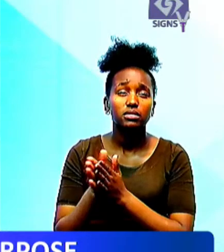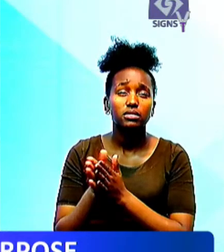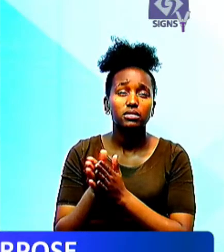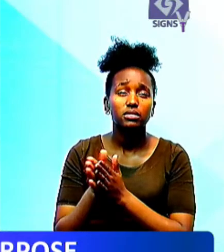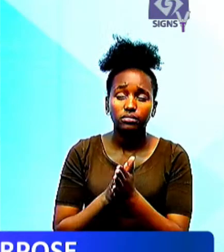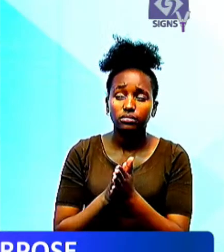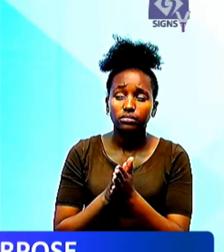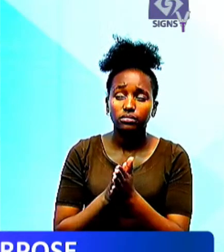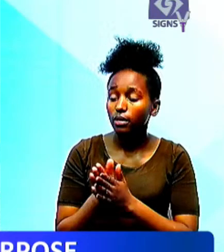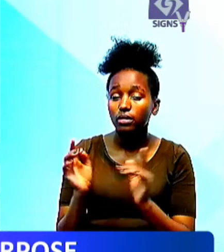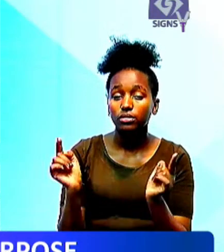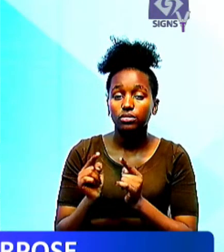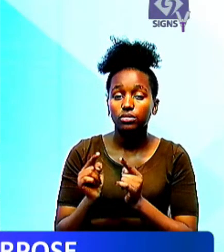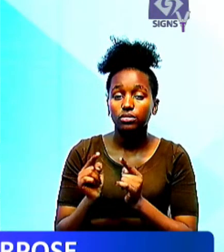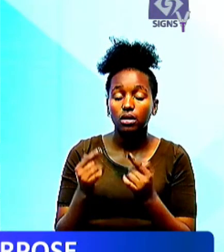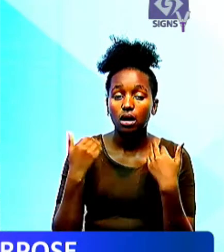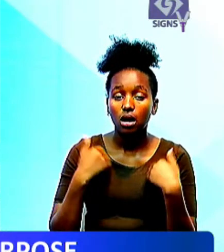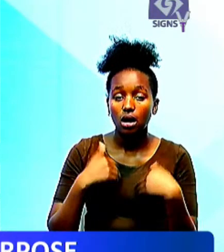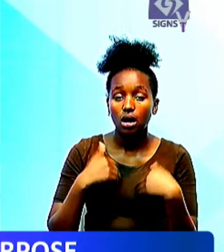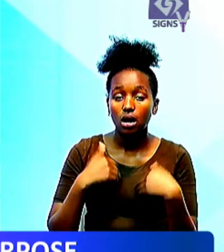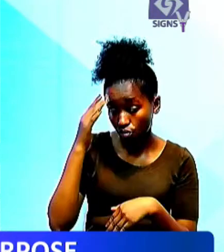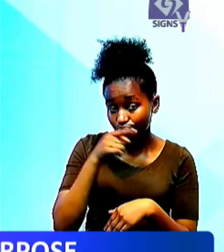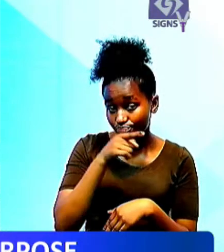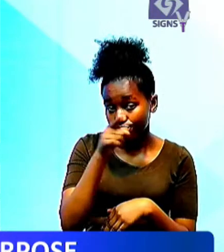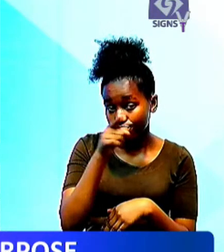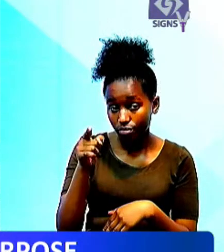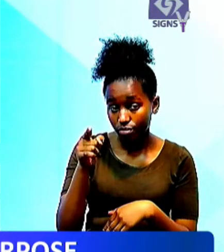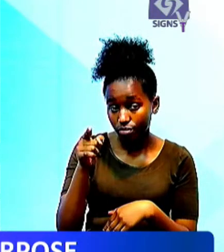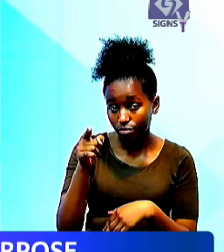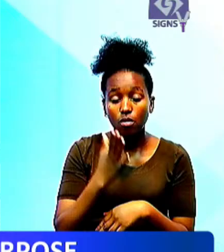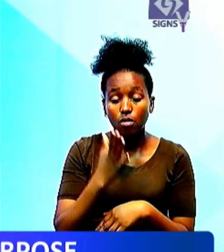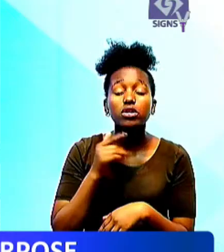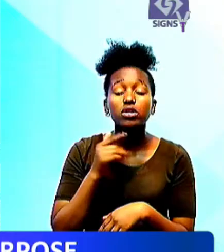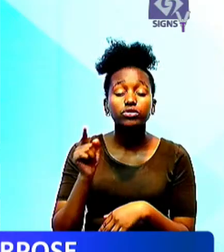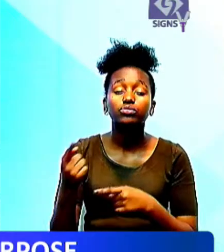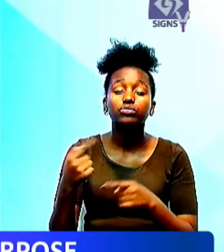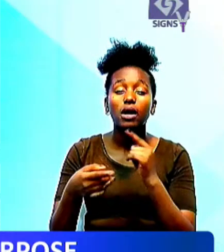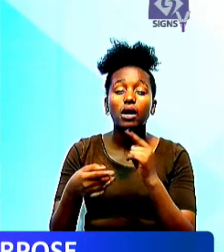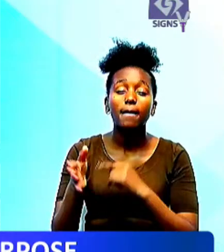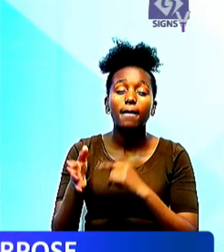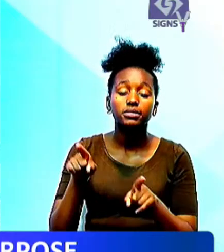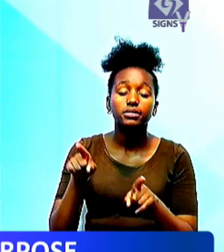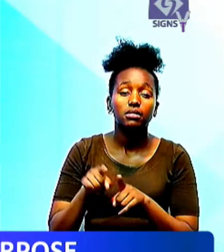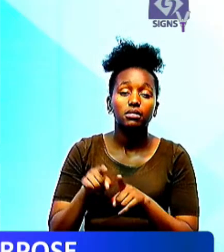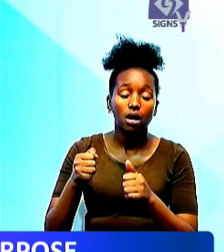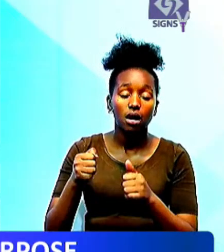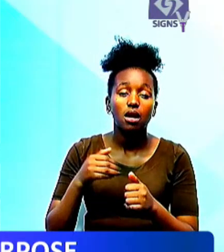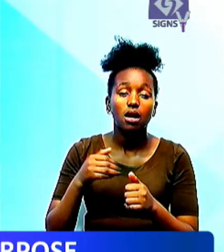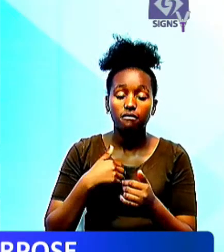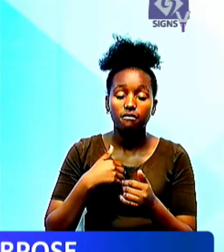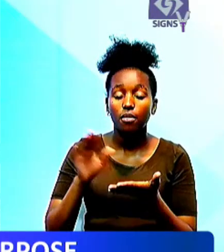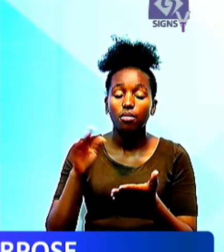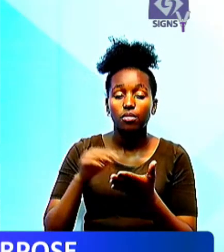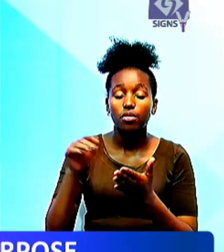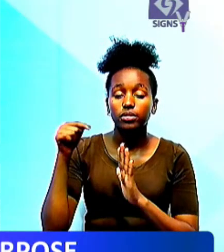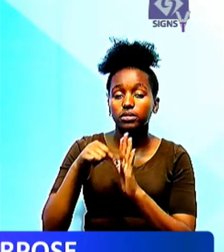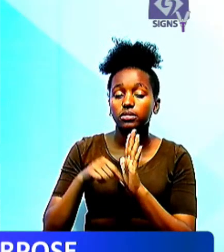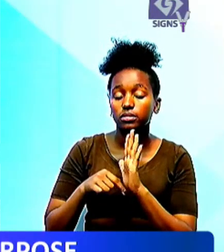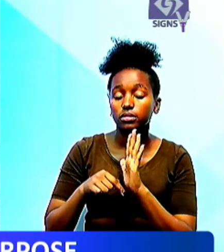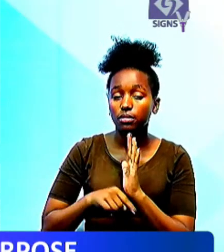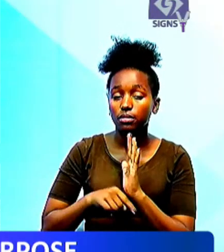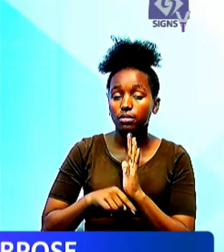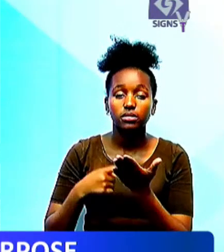commit when the viewer are watching that you're going to come back and we're going to have a more in-depth discussion around all these